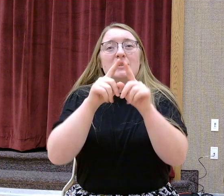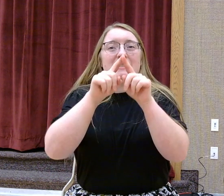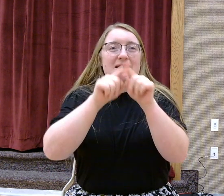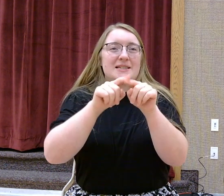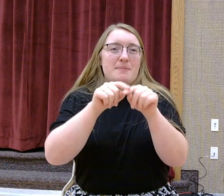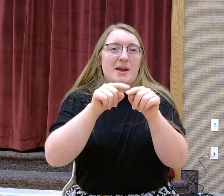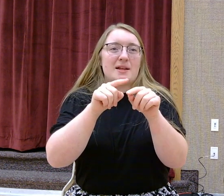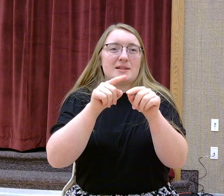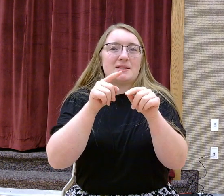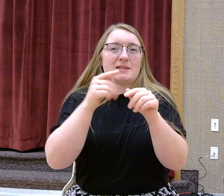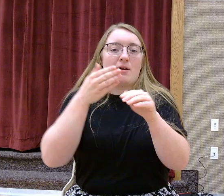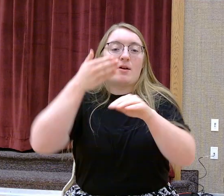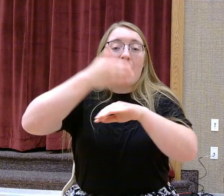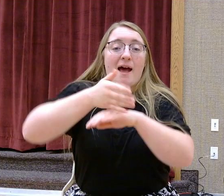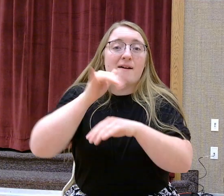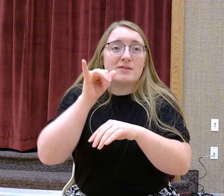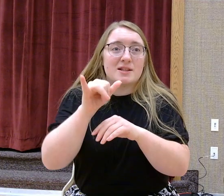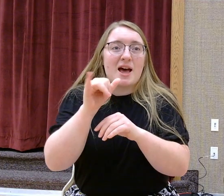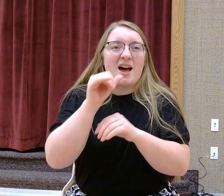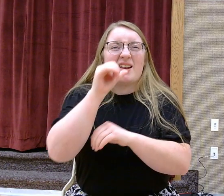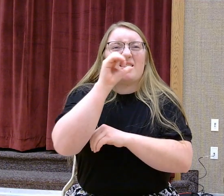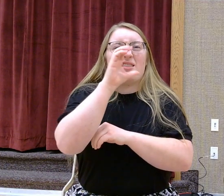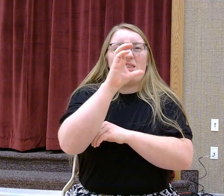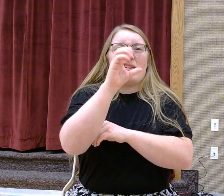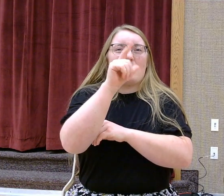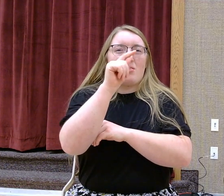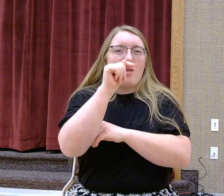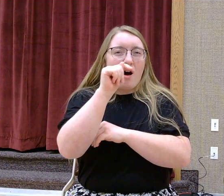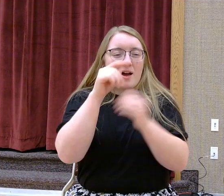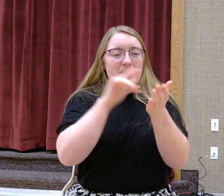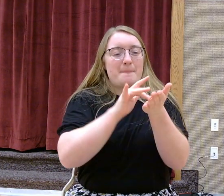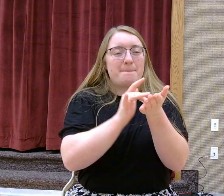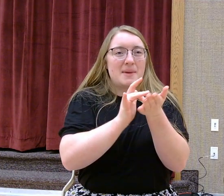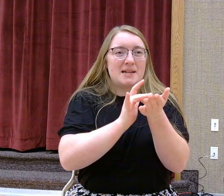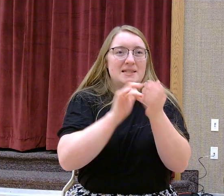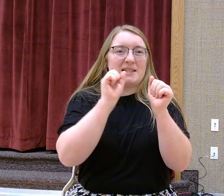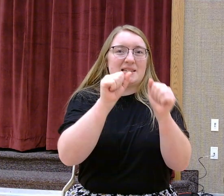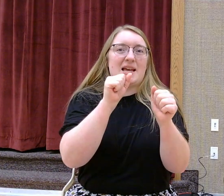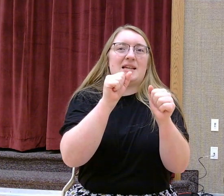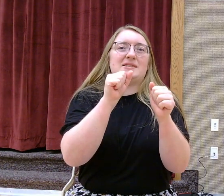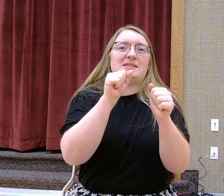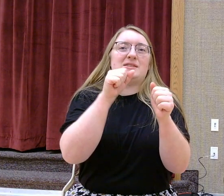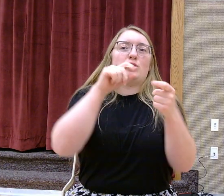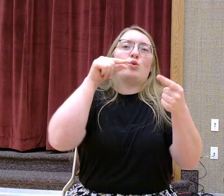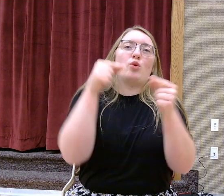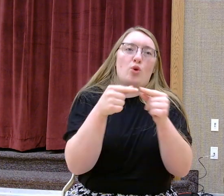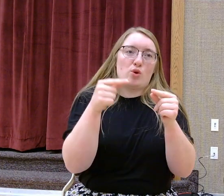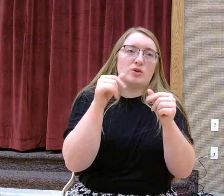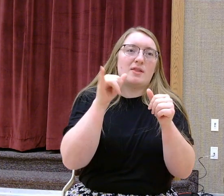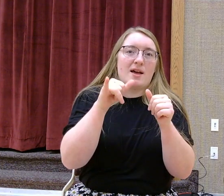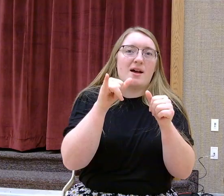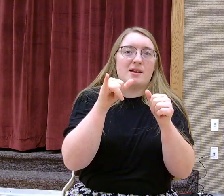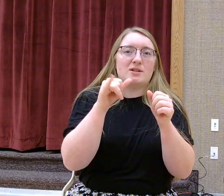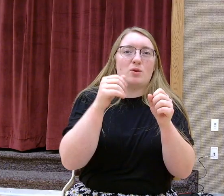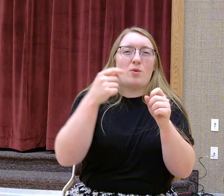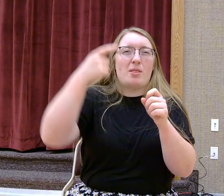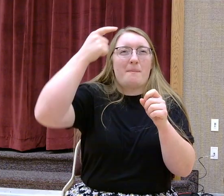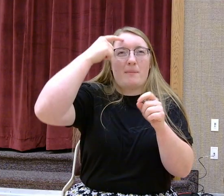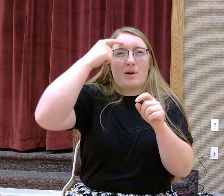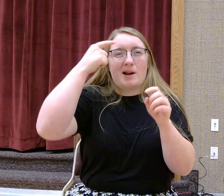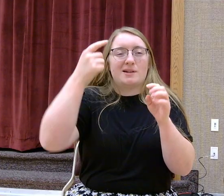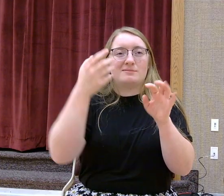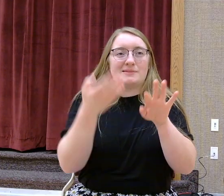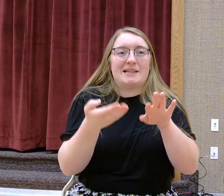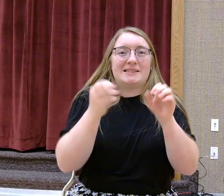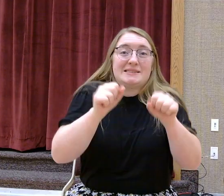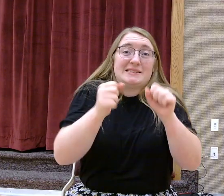clot buster after that because it can cause some other damage, because there's been this ischemia or dying of the brain in that area. So the quicker the